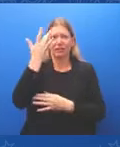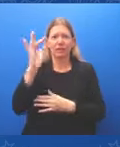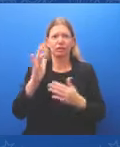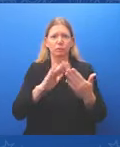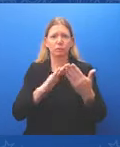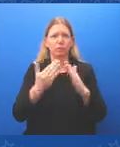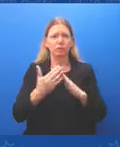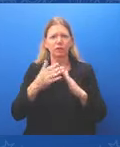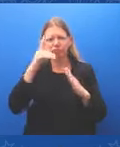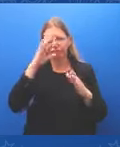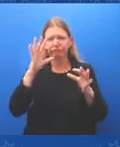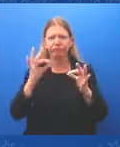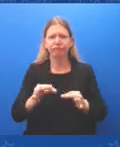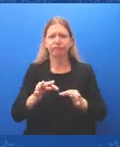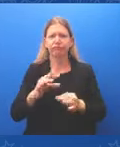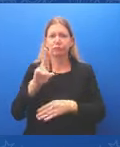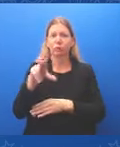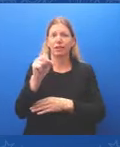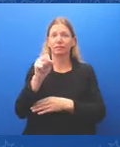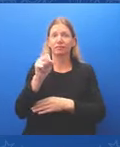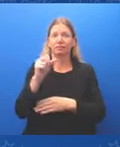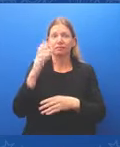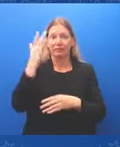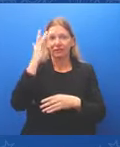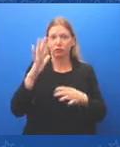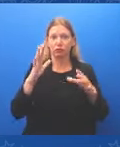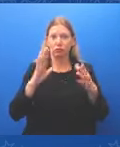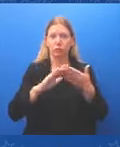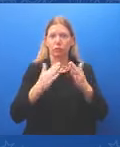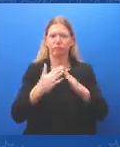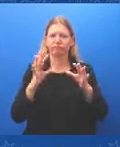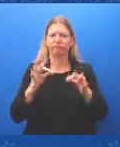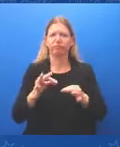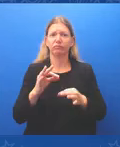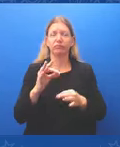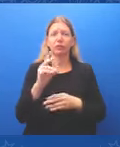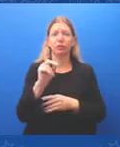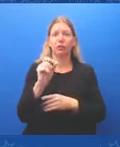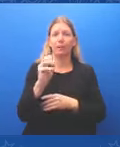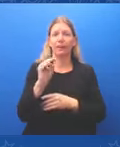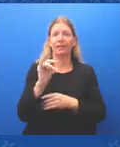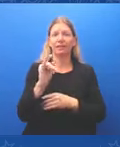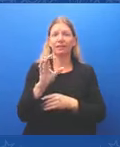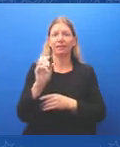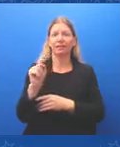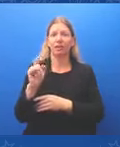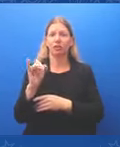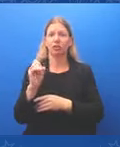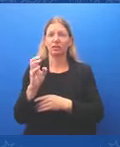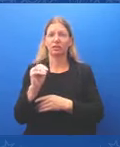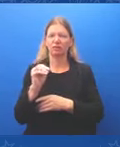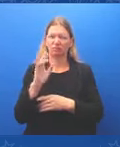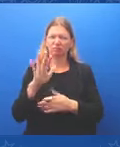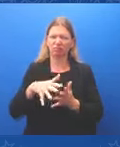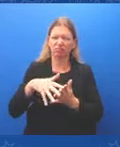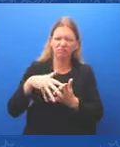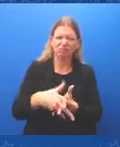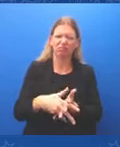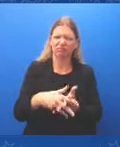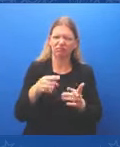that domestic terrorism rooted in white supremacy is the greatest terrorist threat we face in the homeland. The greatest